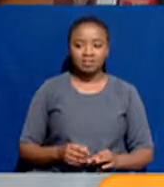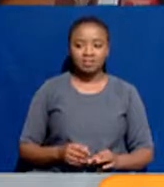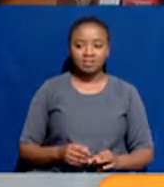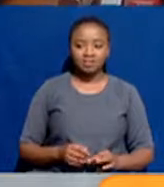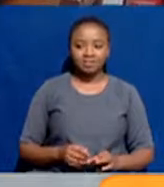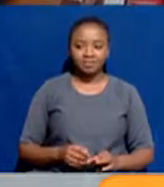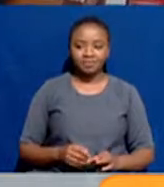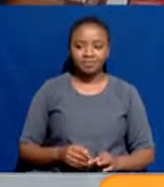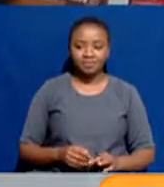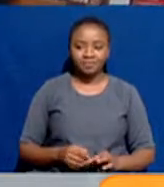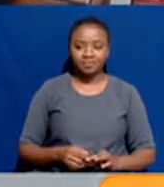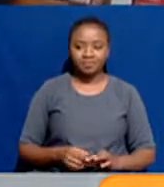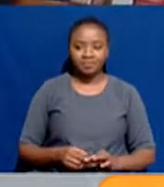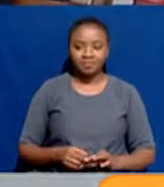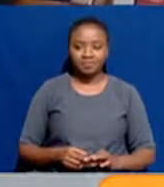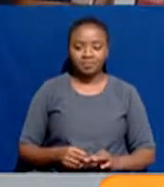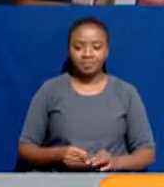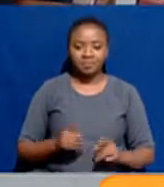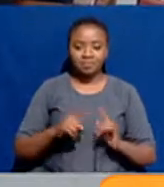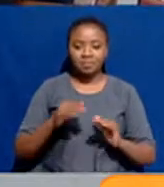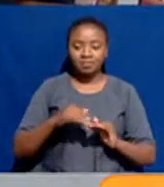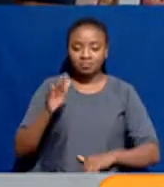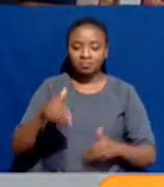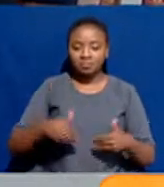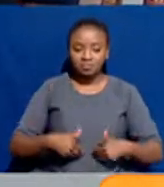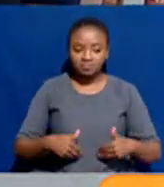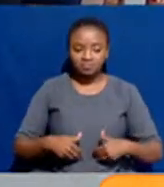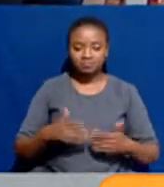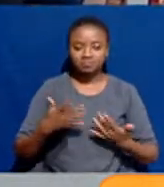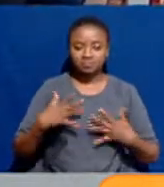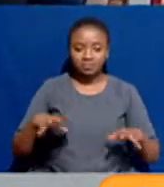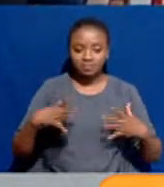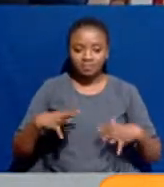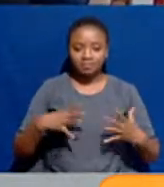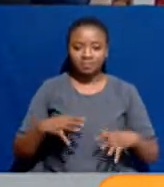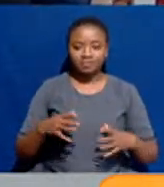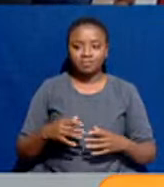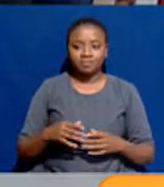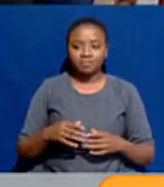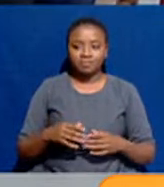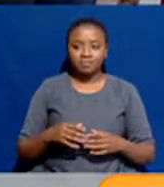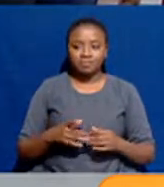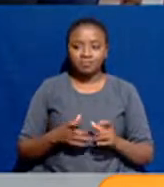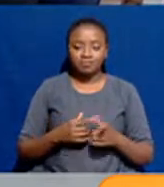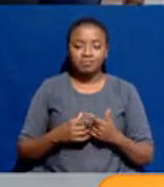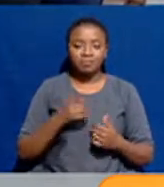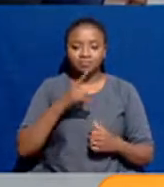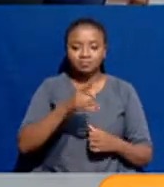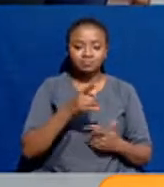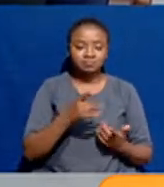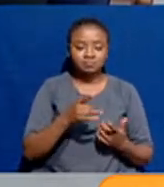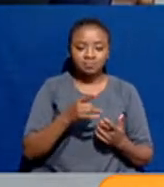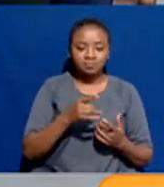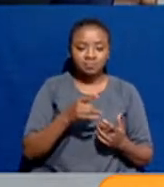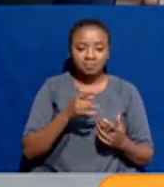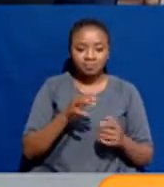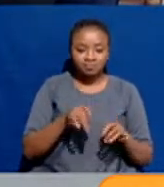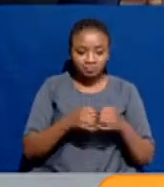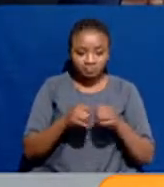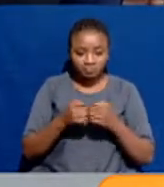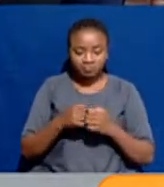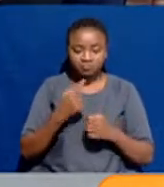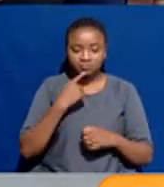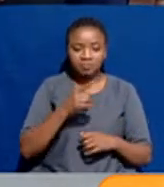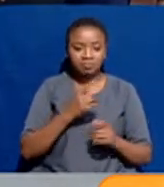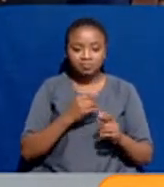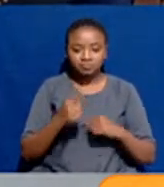very powerful and he's a senior counsel. But most young lawyers, if they do that, they get marked and then they can never practice properly in this country. Yeah. The judges will have